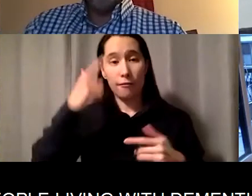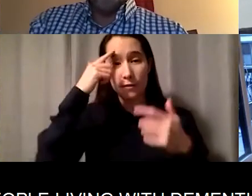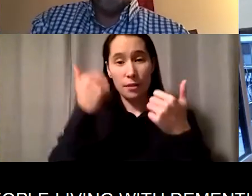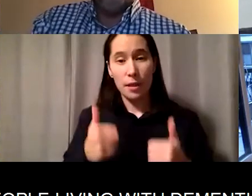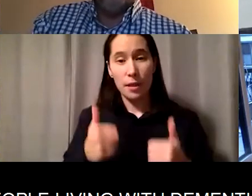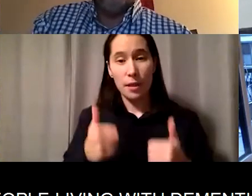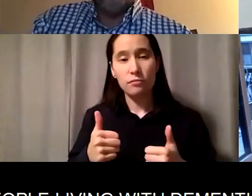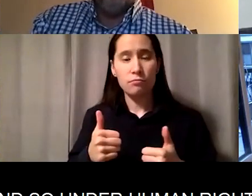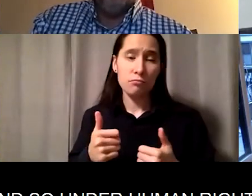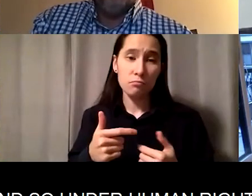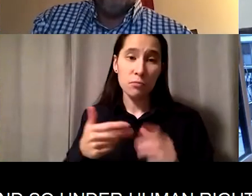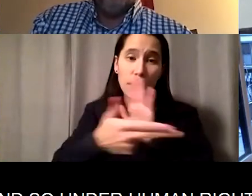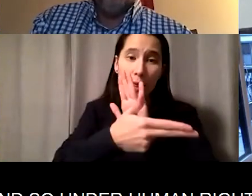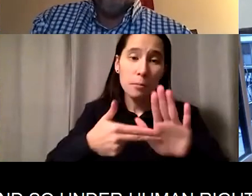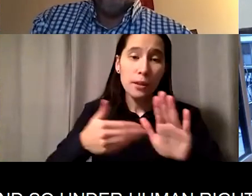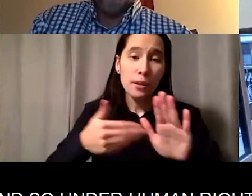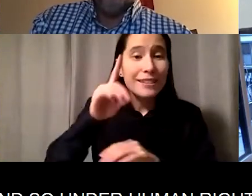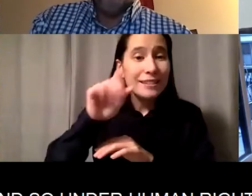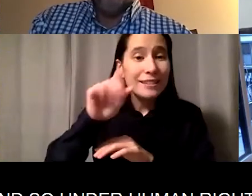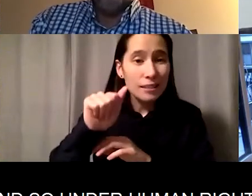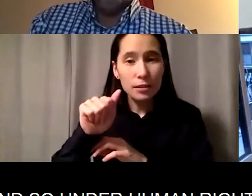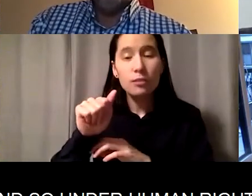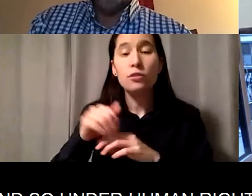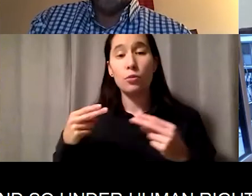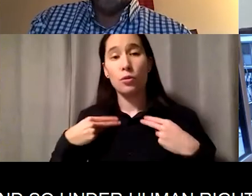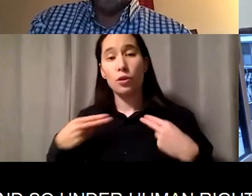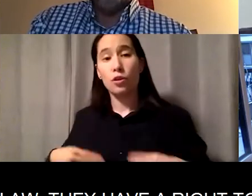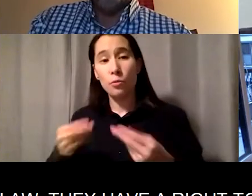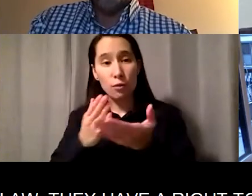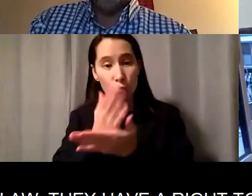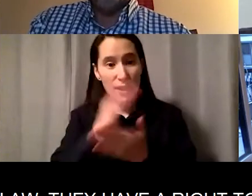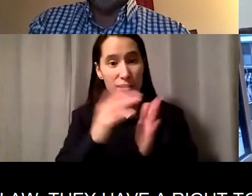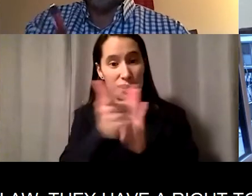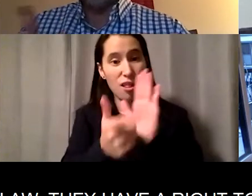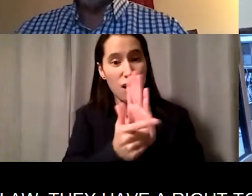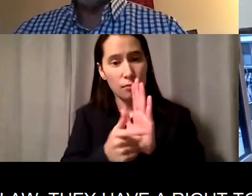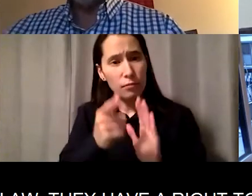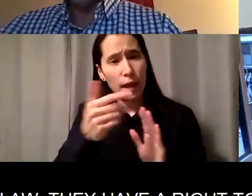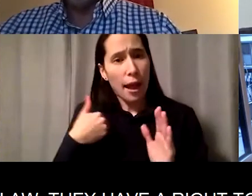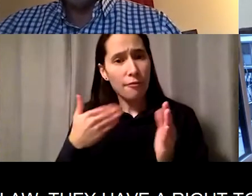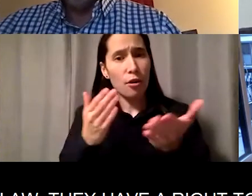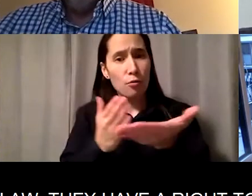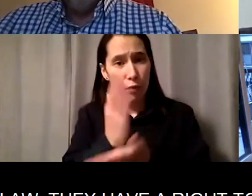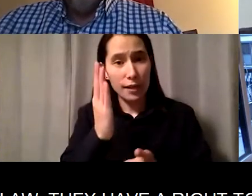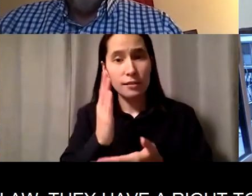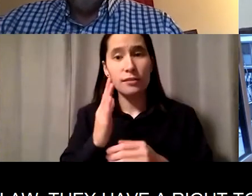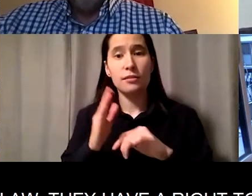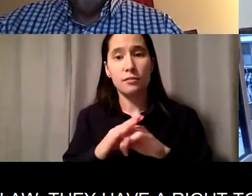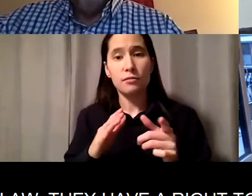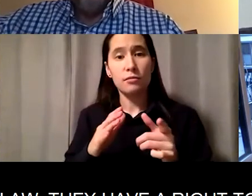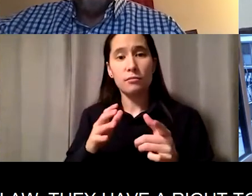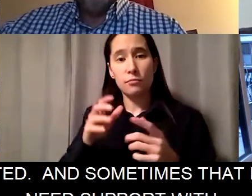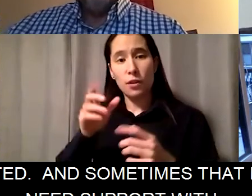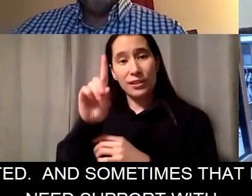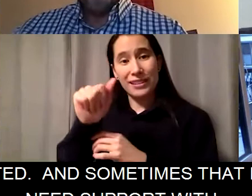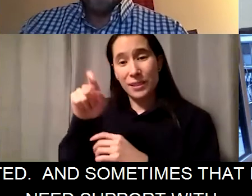with disabilities. And so under human rights law, under constitutional law, they have a right to their disability being accommodated.